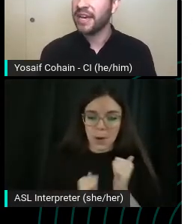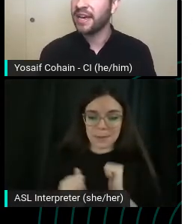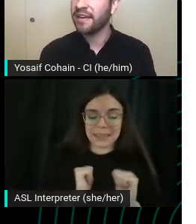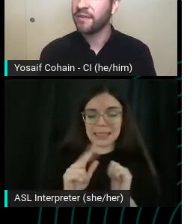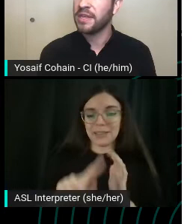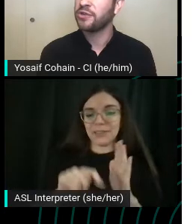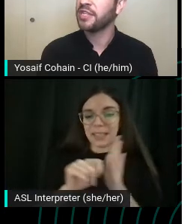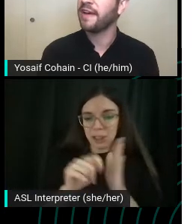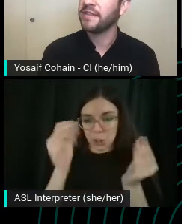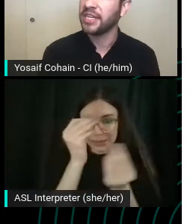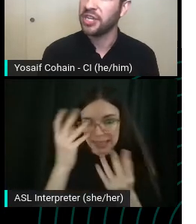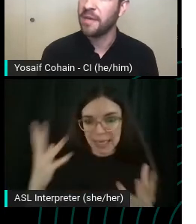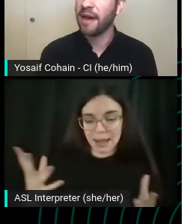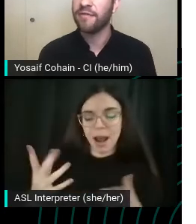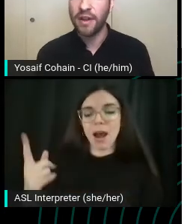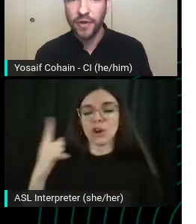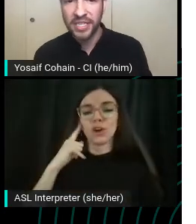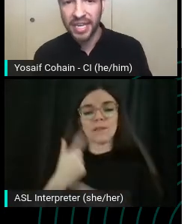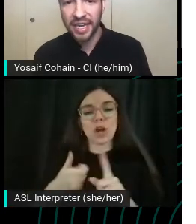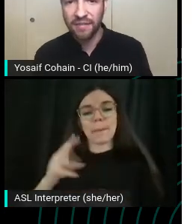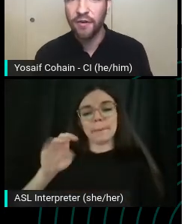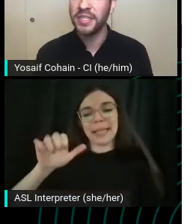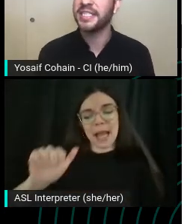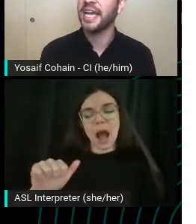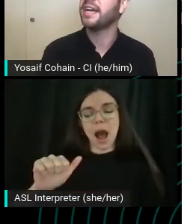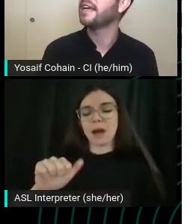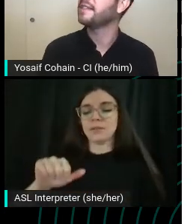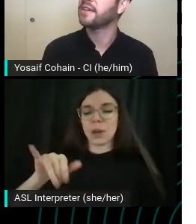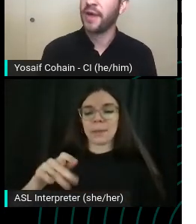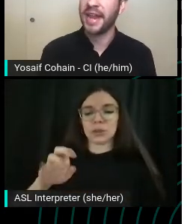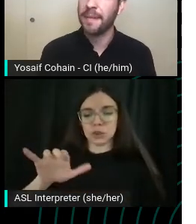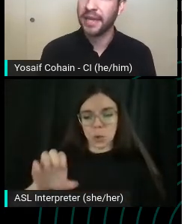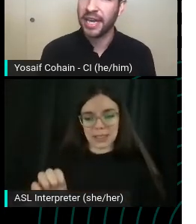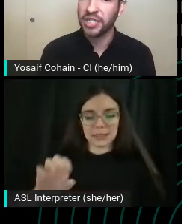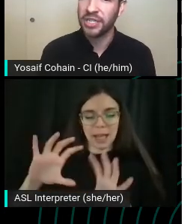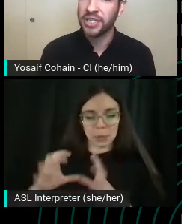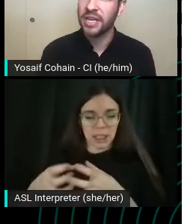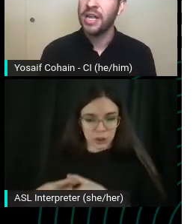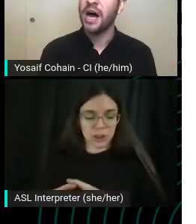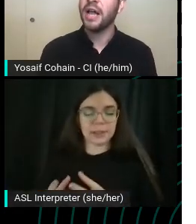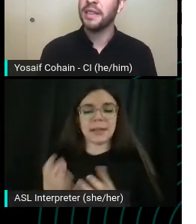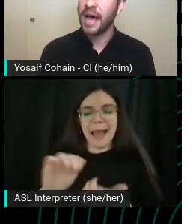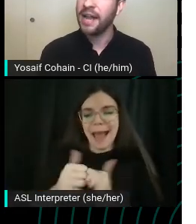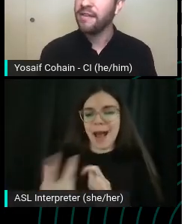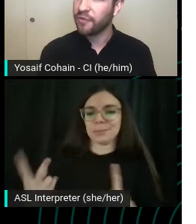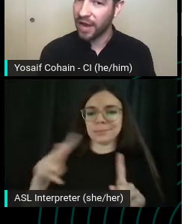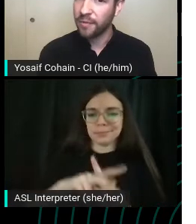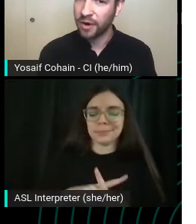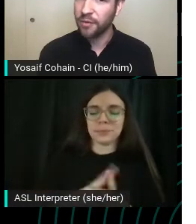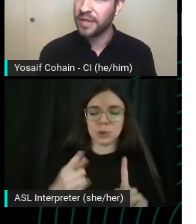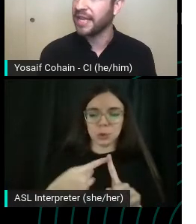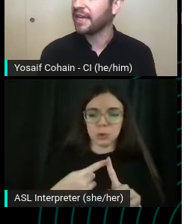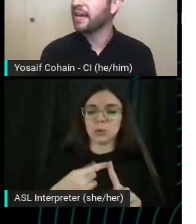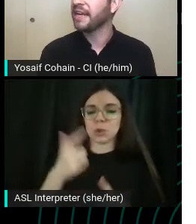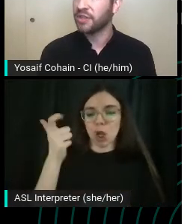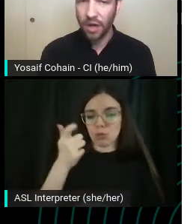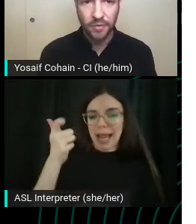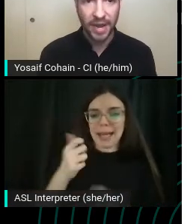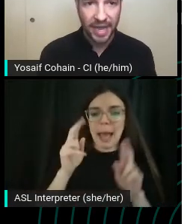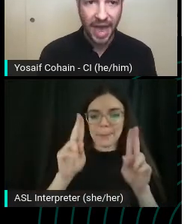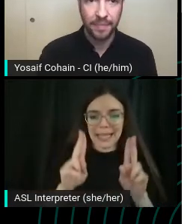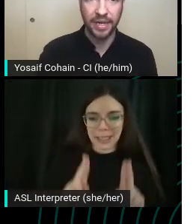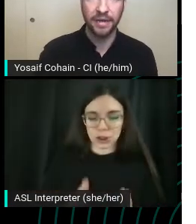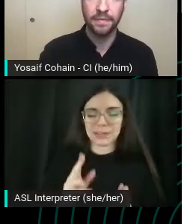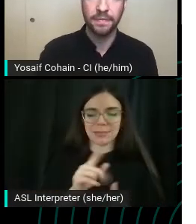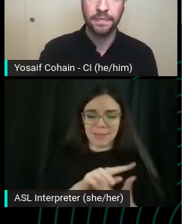from Mia from the Joyce Foundation about fundraising and folding data into grant applications. A lot of great work with data is